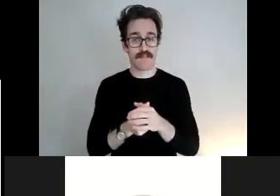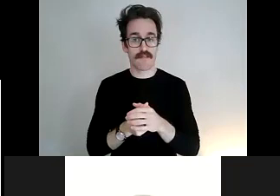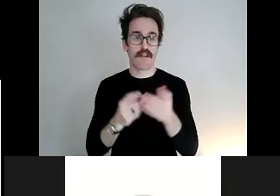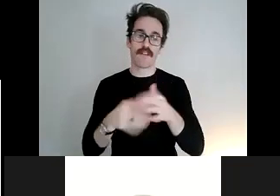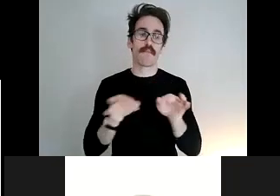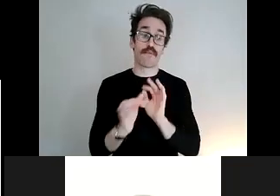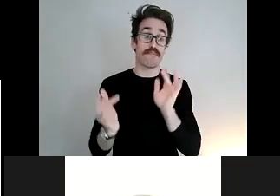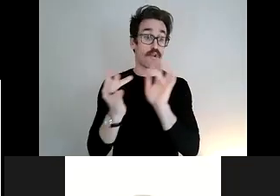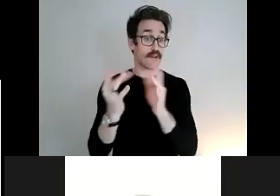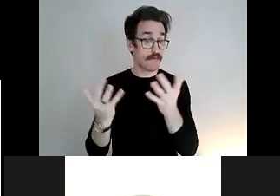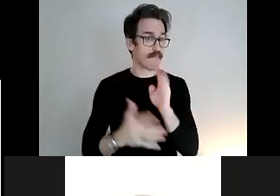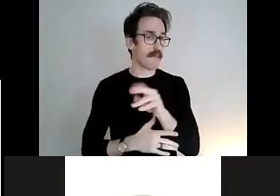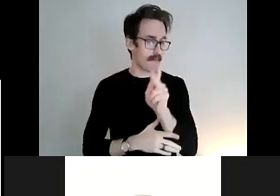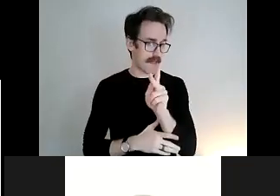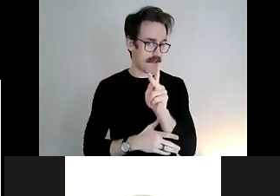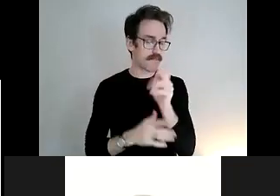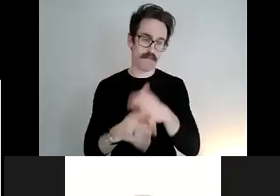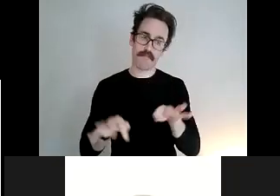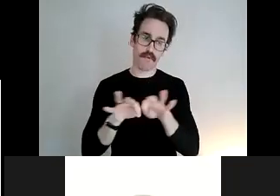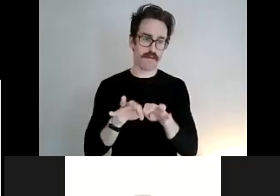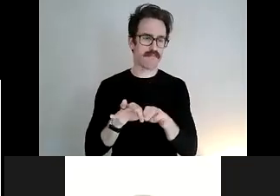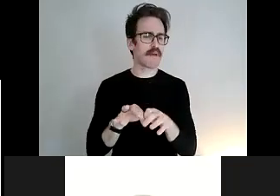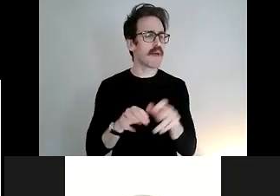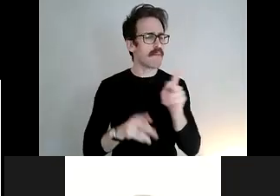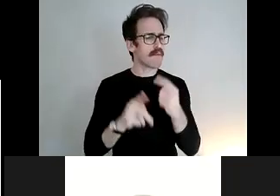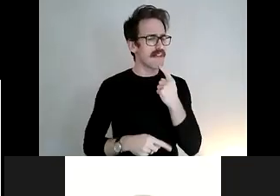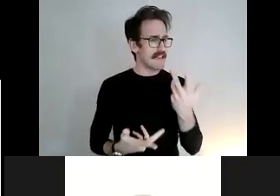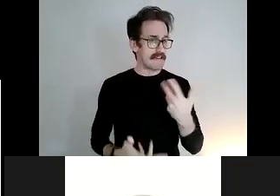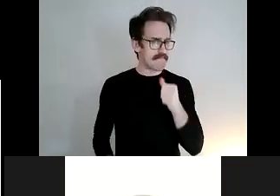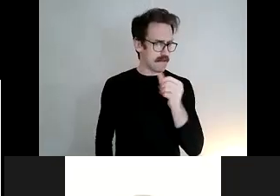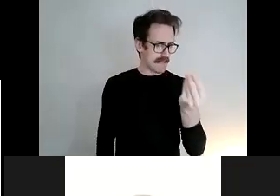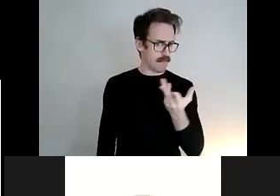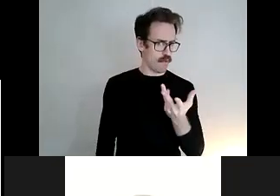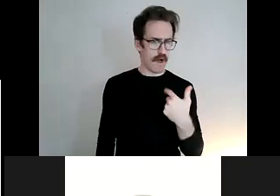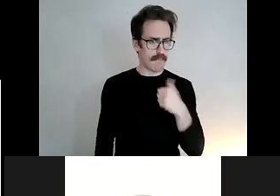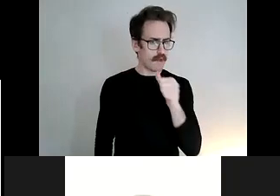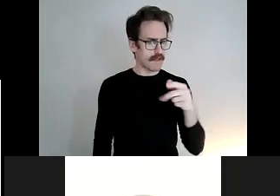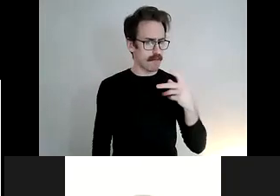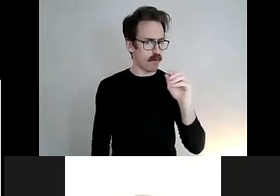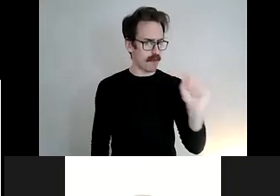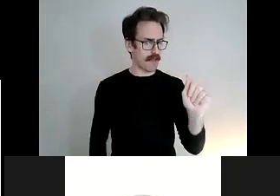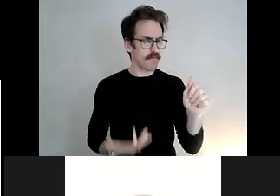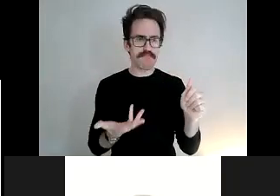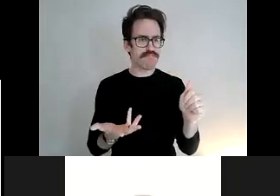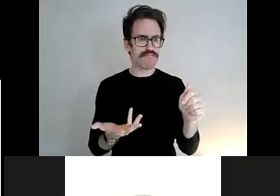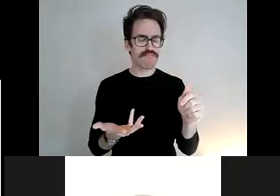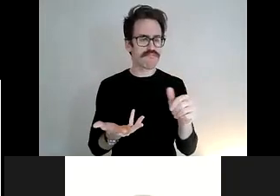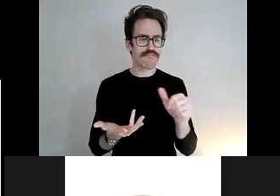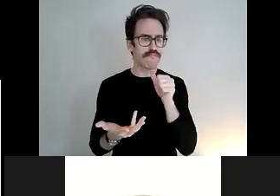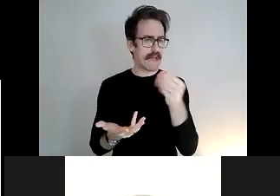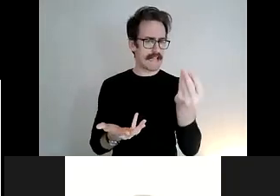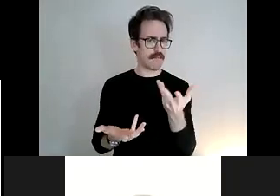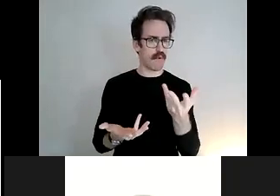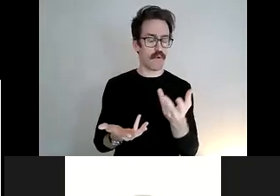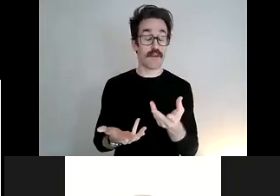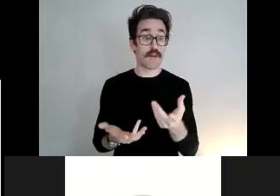important. And a lot of people say to me when I suggest that, the bank won't tell me anything. I'm not the POA, he hasn't given me permission. But it's not about